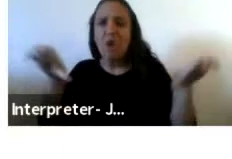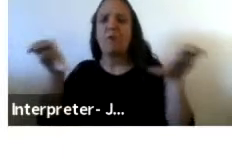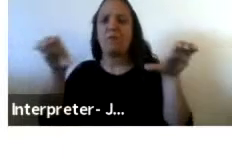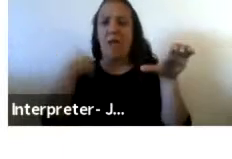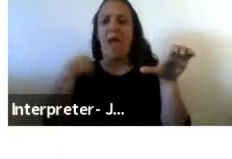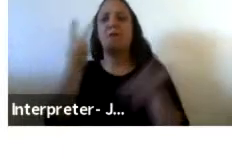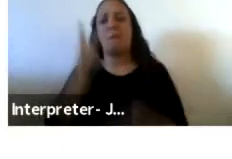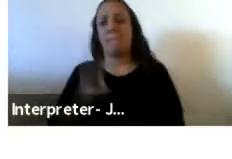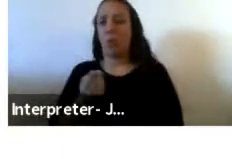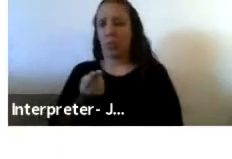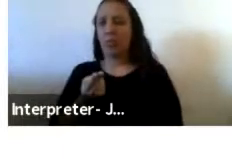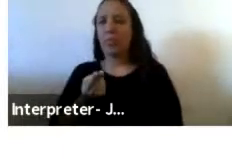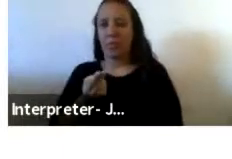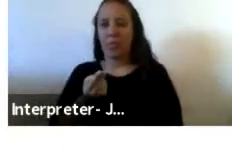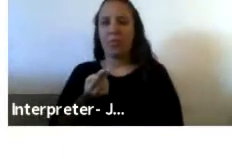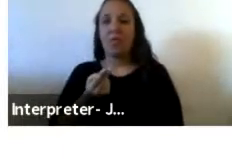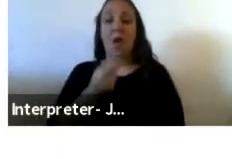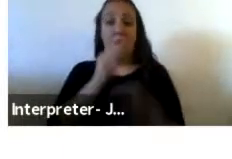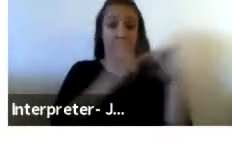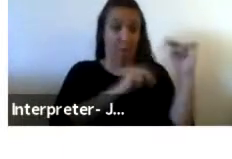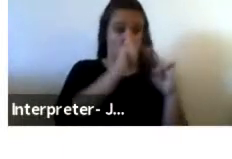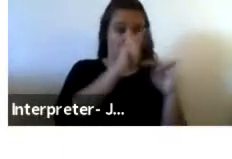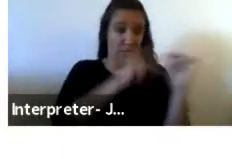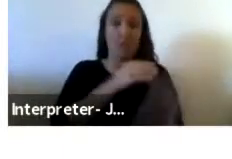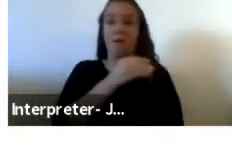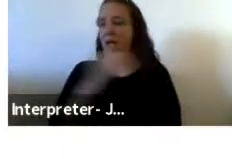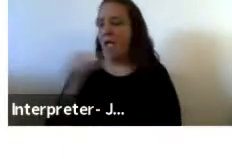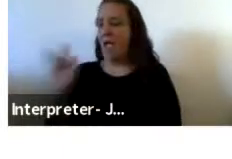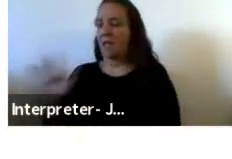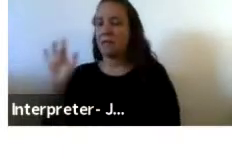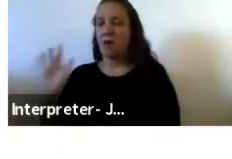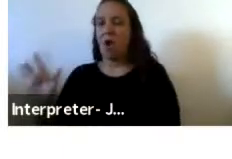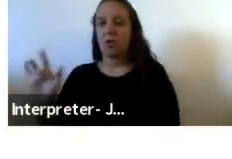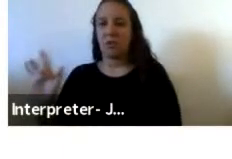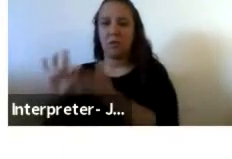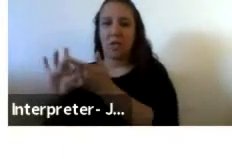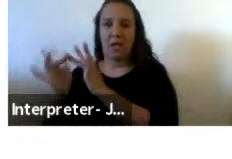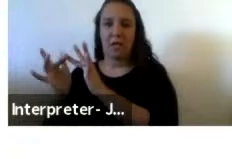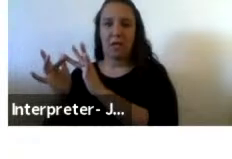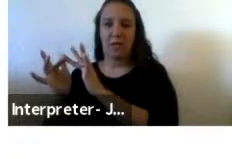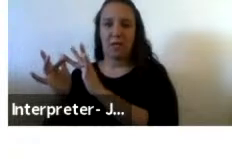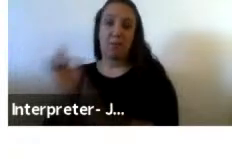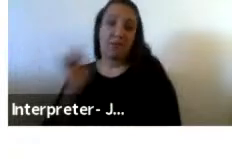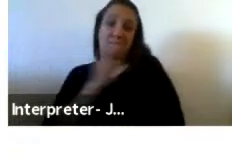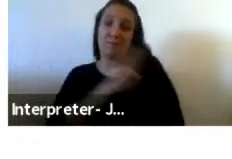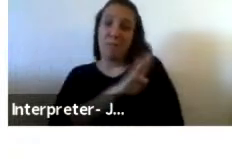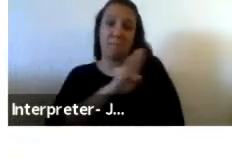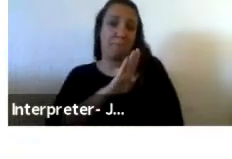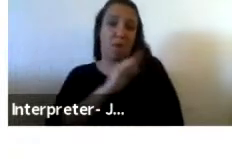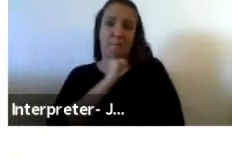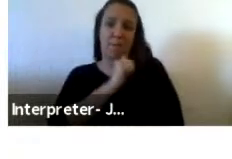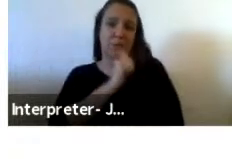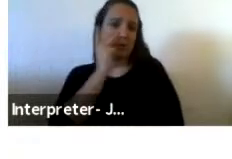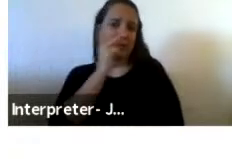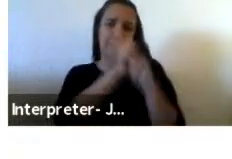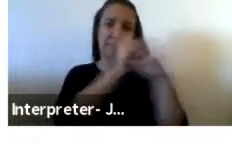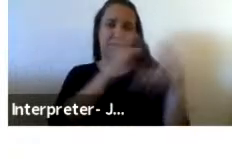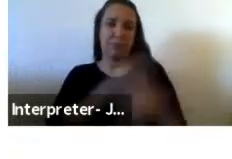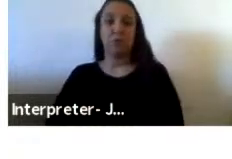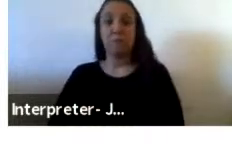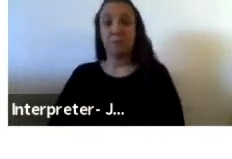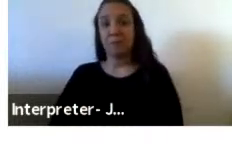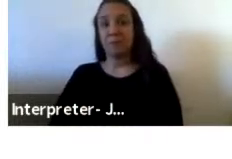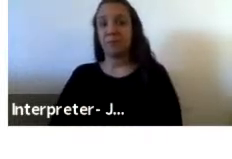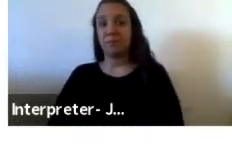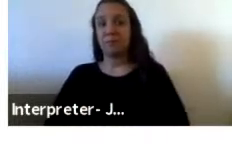what they did was that Blockbuster did not see the vision. So if you look at e-commerce sales right now, and like I said, I'm